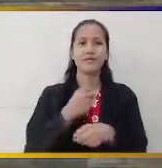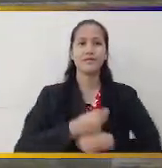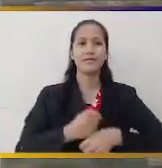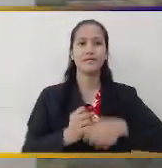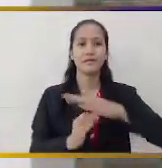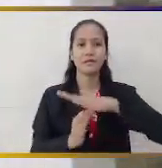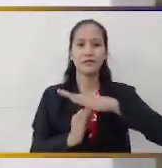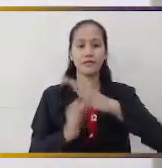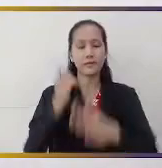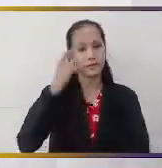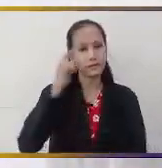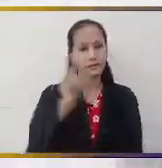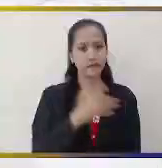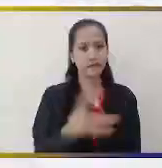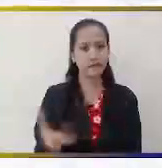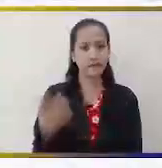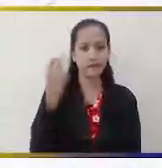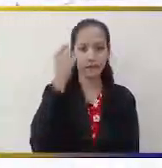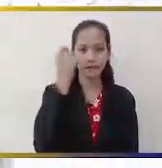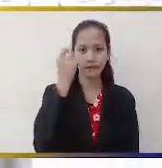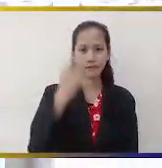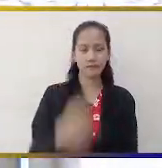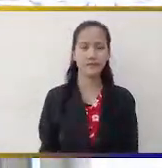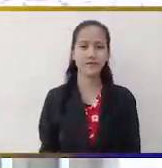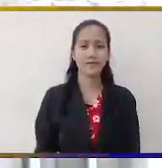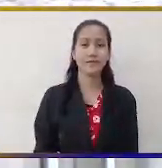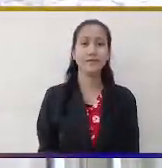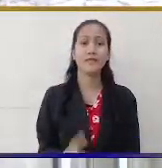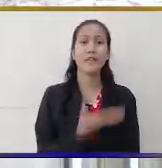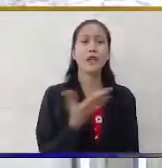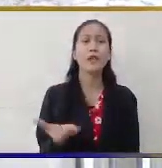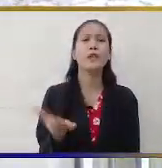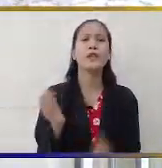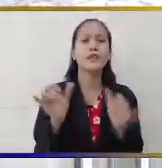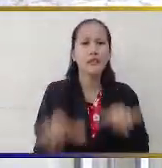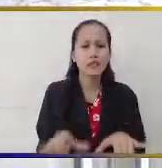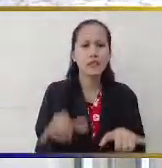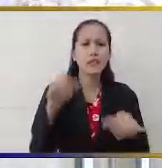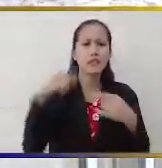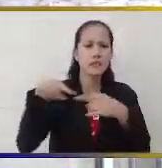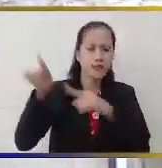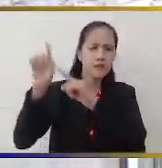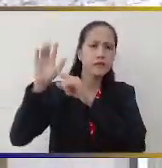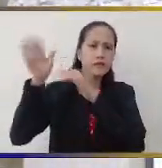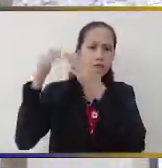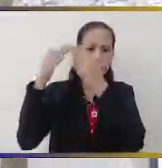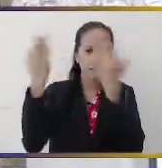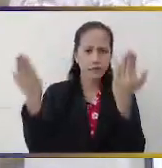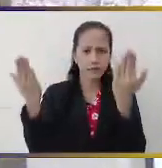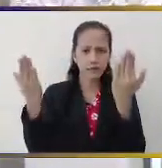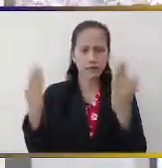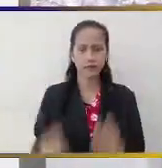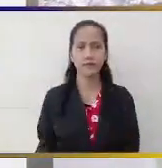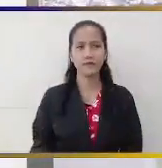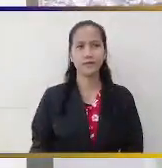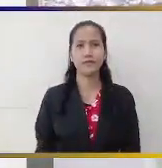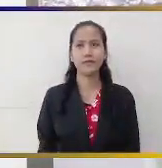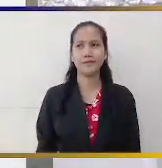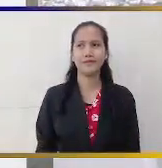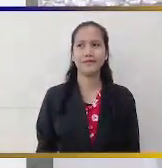understand how important this is. You're still going to heaven. There's nothing I'm going to say here. If you don't give money, you're not going to heaven. That's